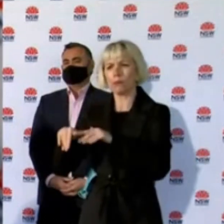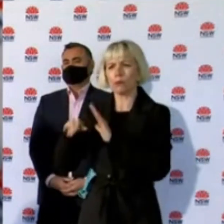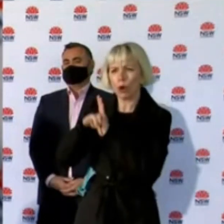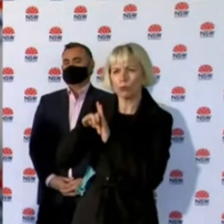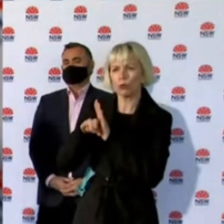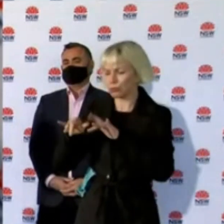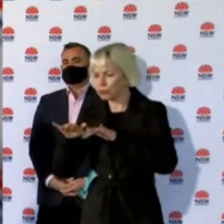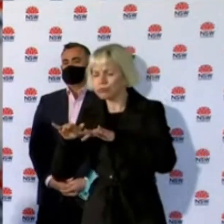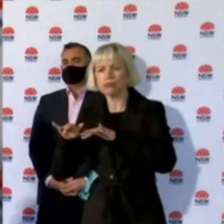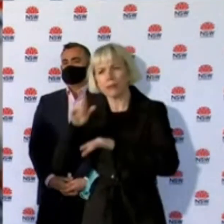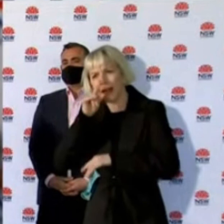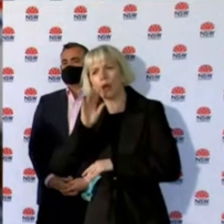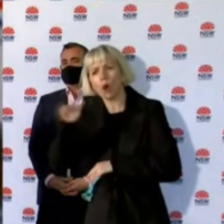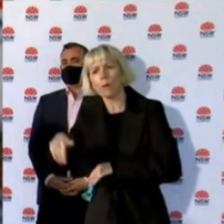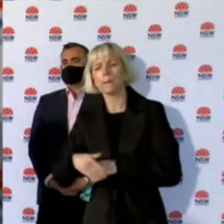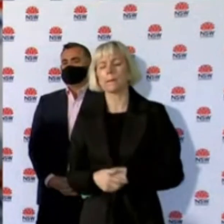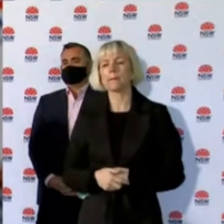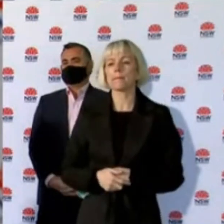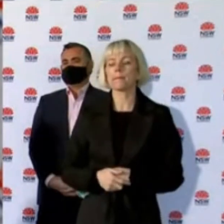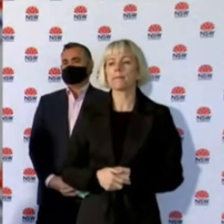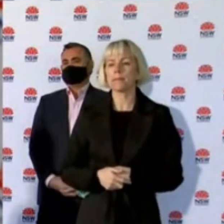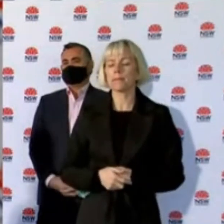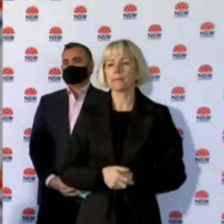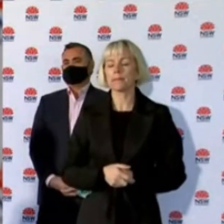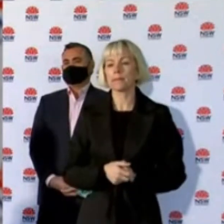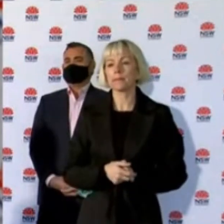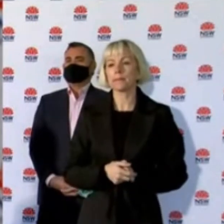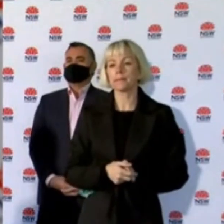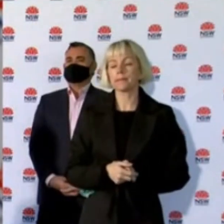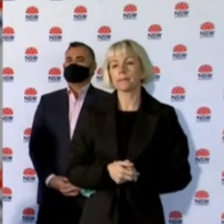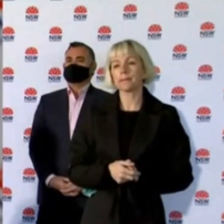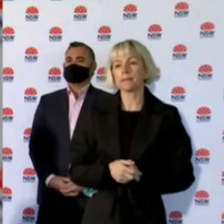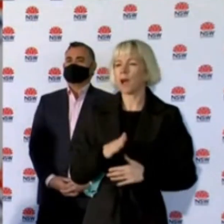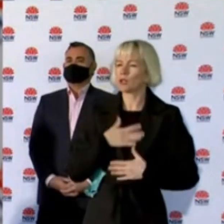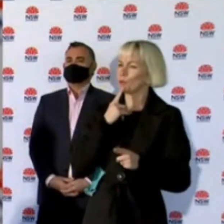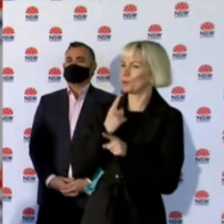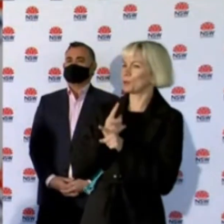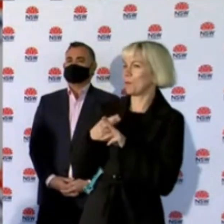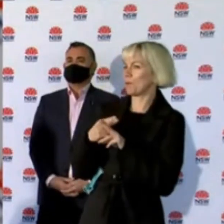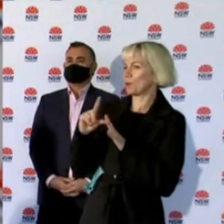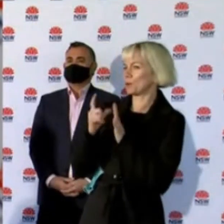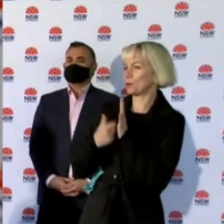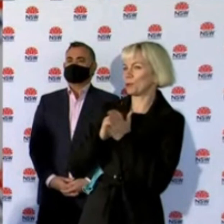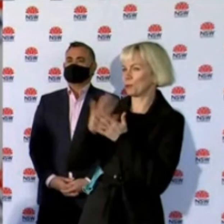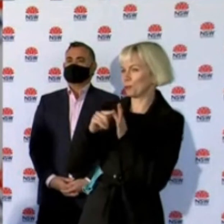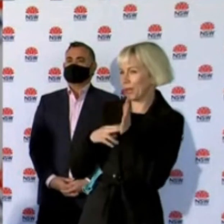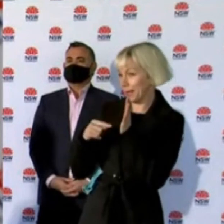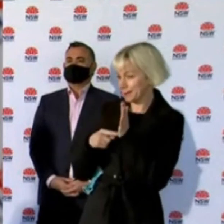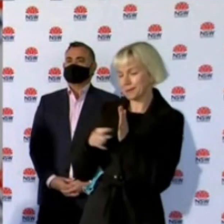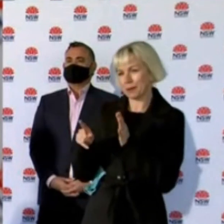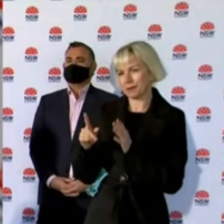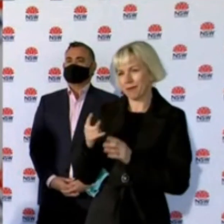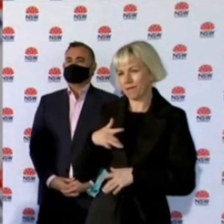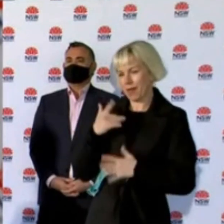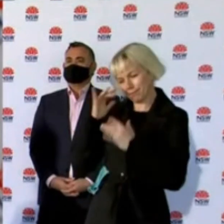Chant's. Again, Dr. Chant will interrupt if I'm saying anything, putting words in her mouth, but we don't want anyone leaving the house. The whole intent of having